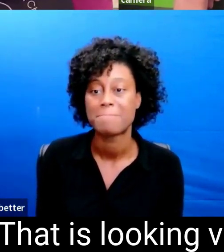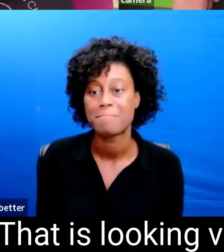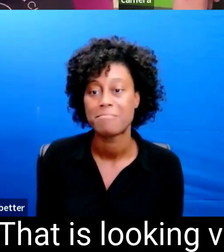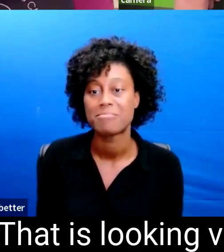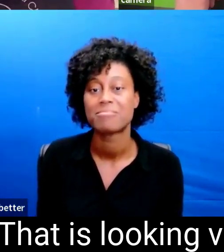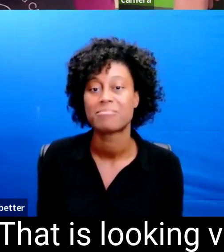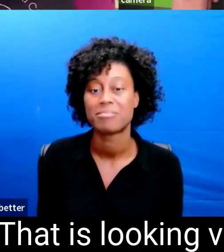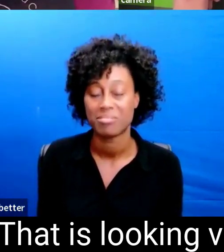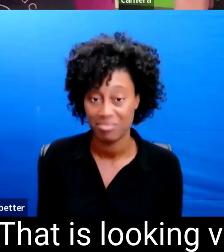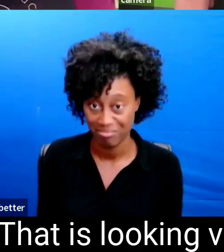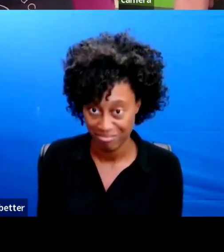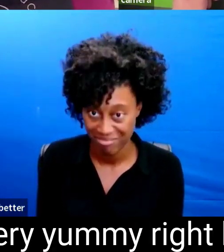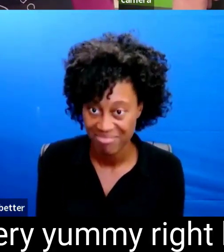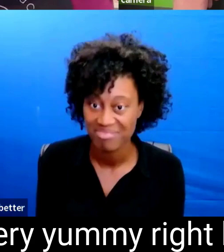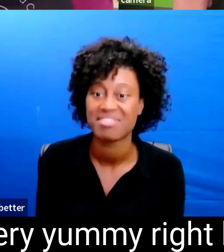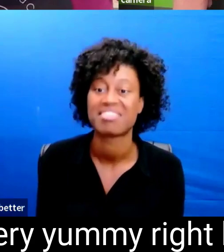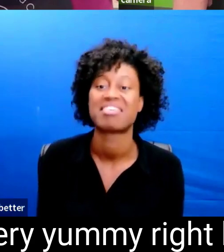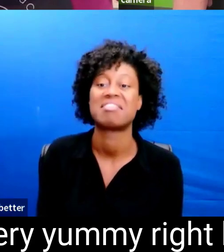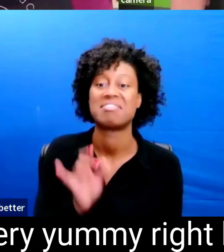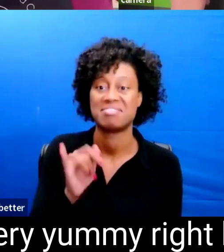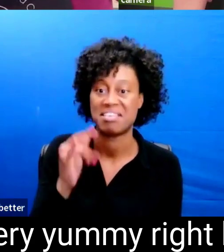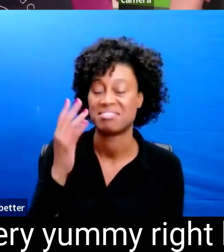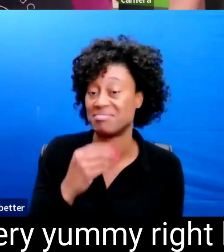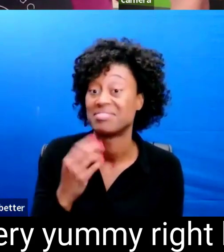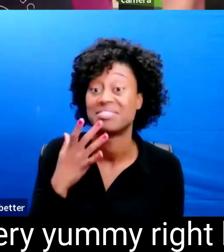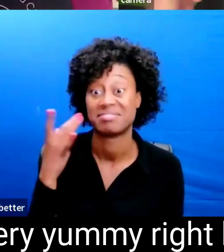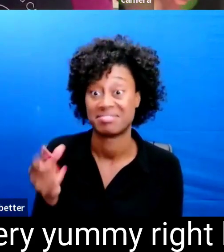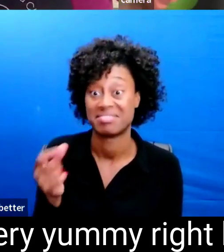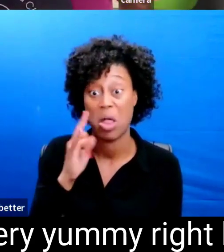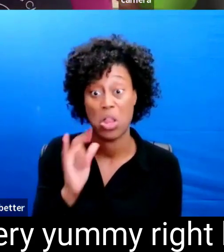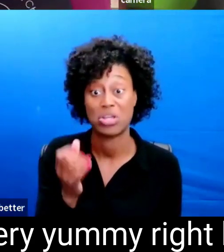That is looking very, very yummy.